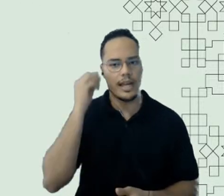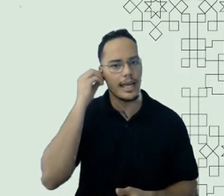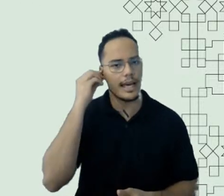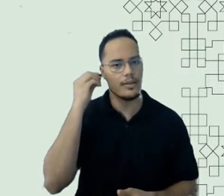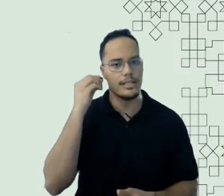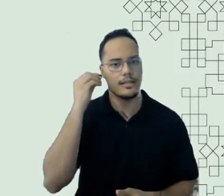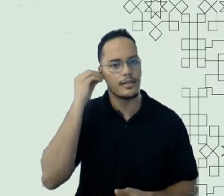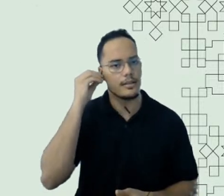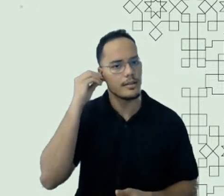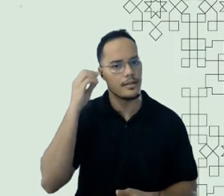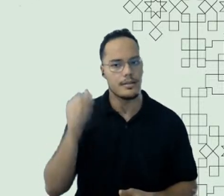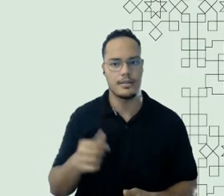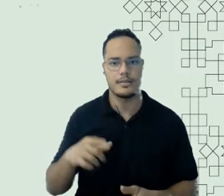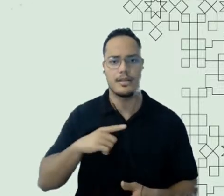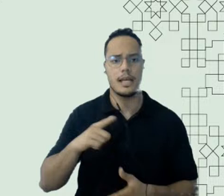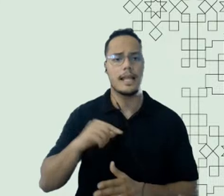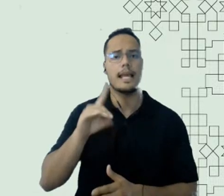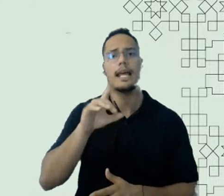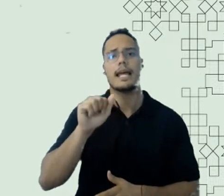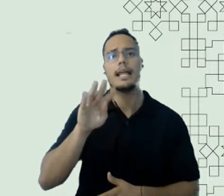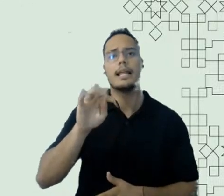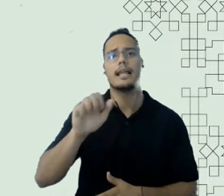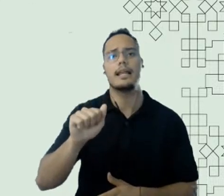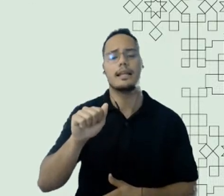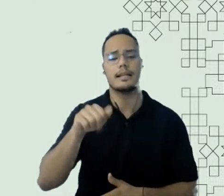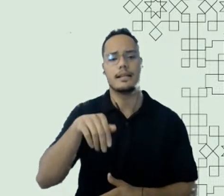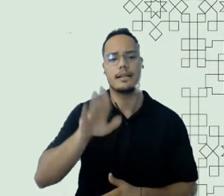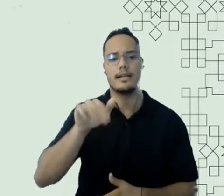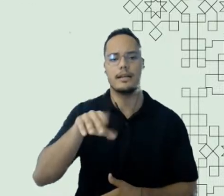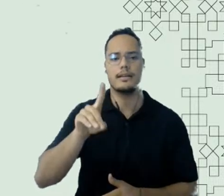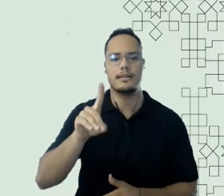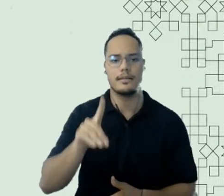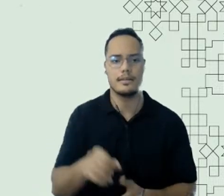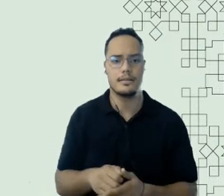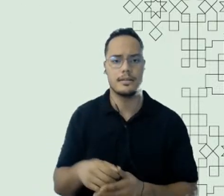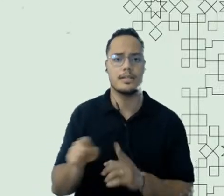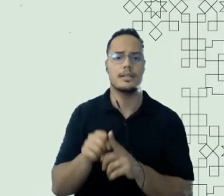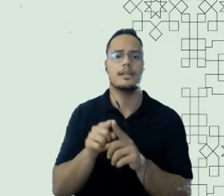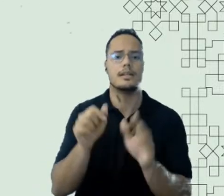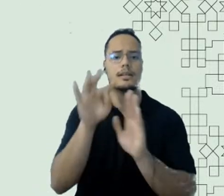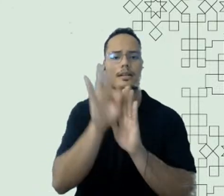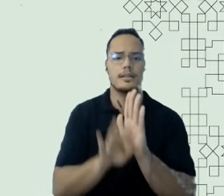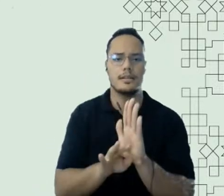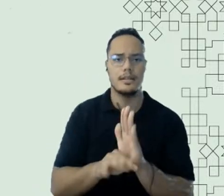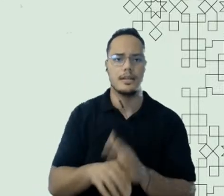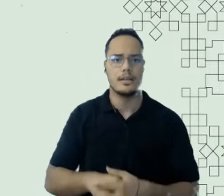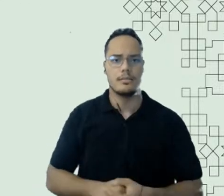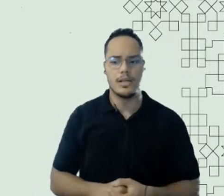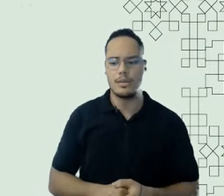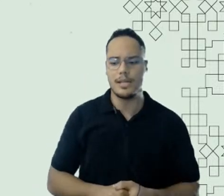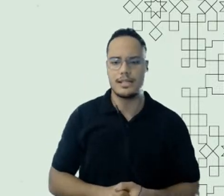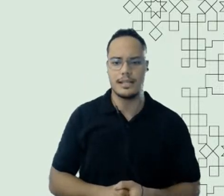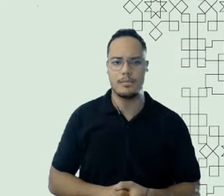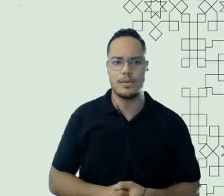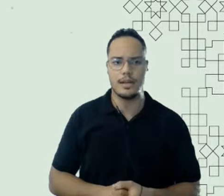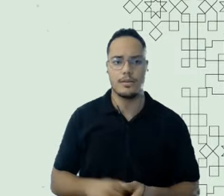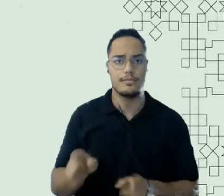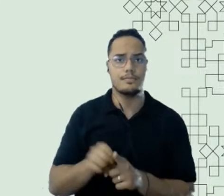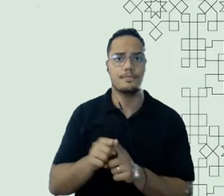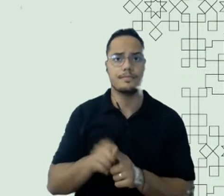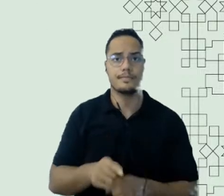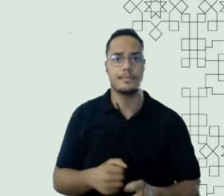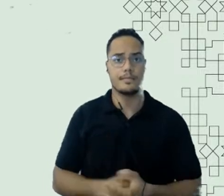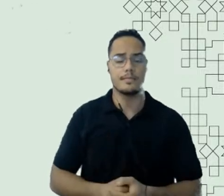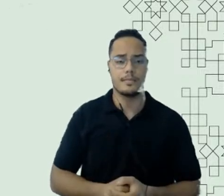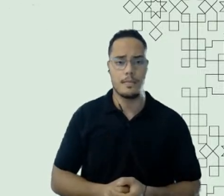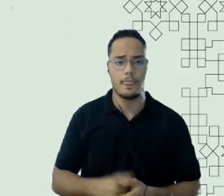research and for other purposes. And that other purpose actually included generative AI that